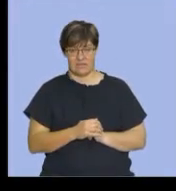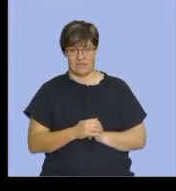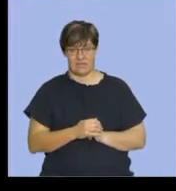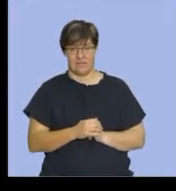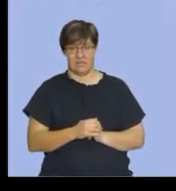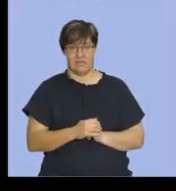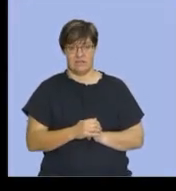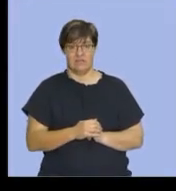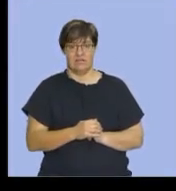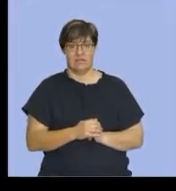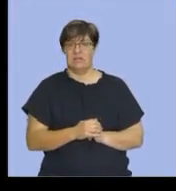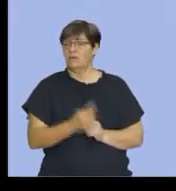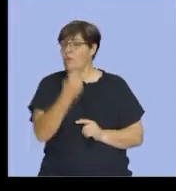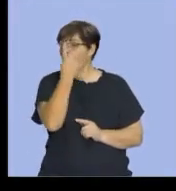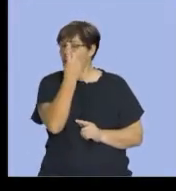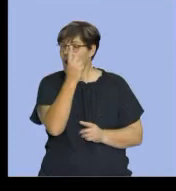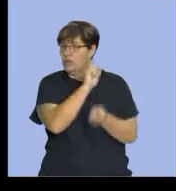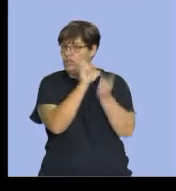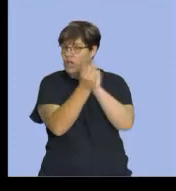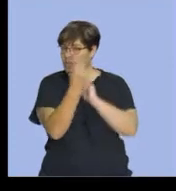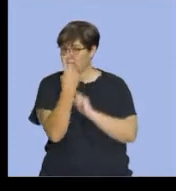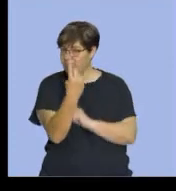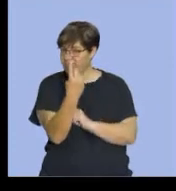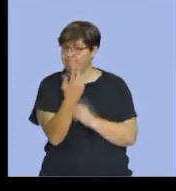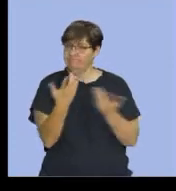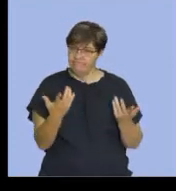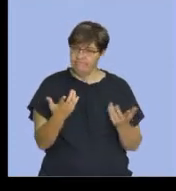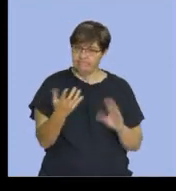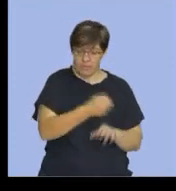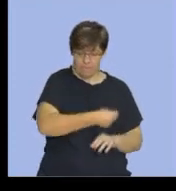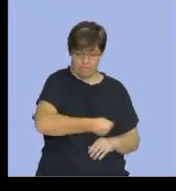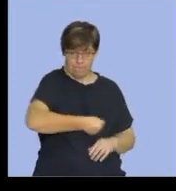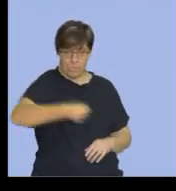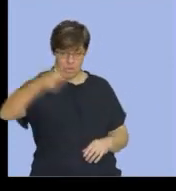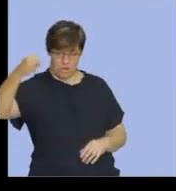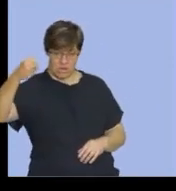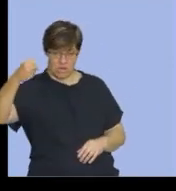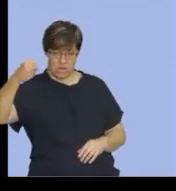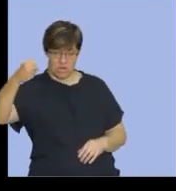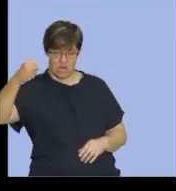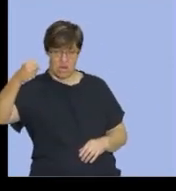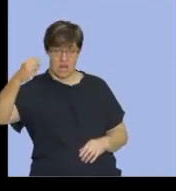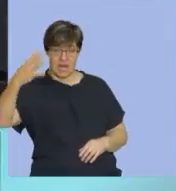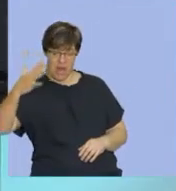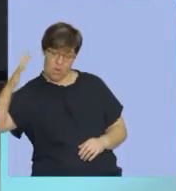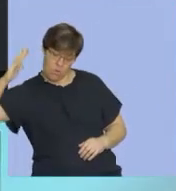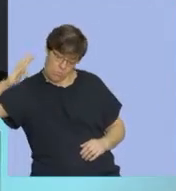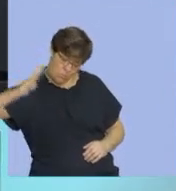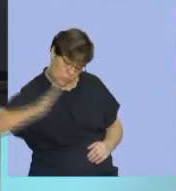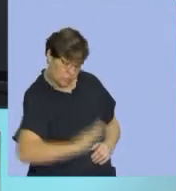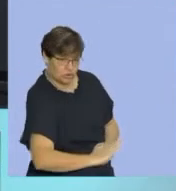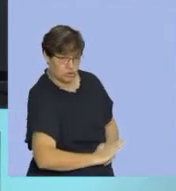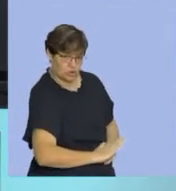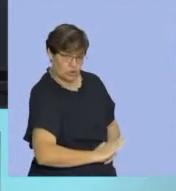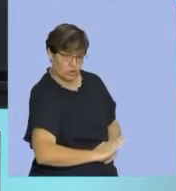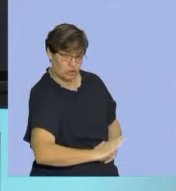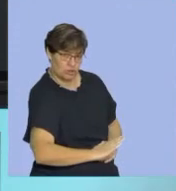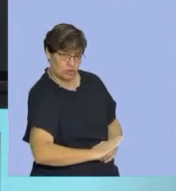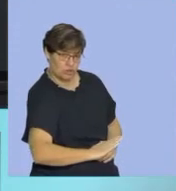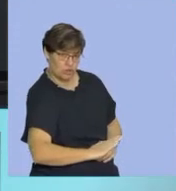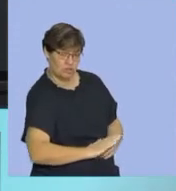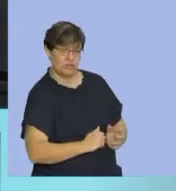The only thing that can change is instead of making it a pulling force, I make it a pushing